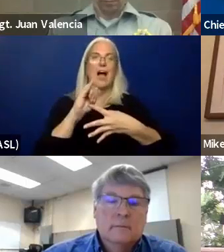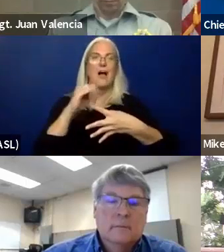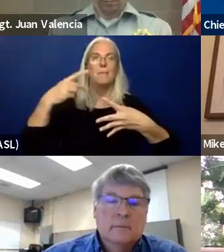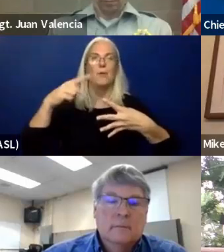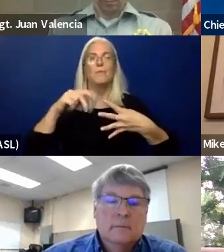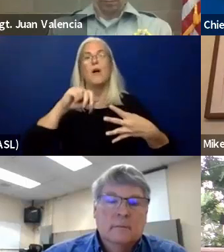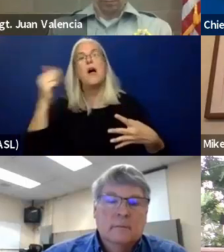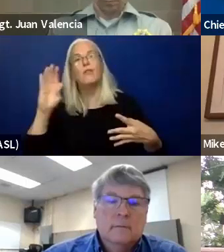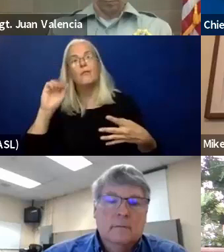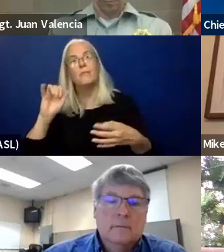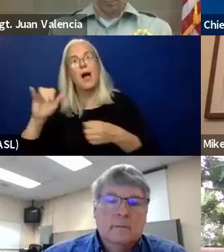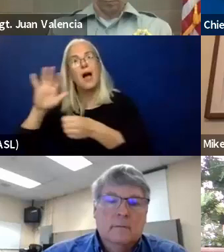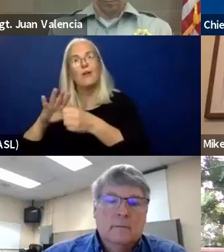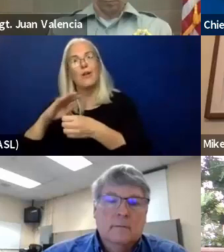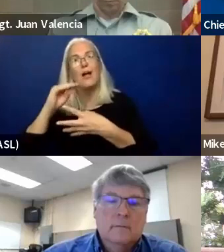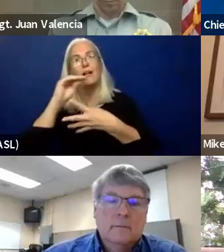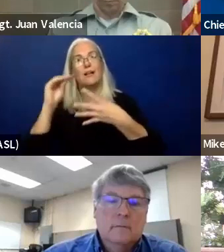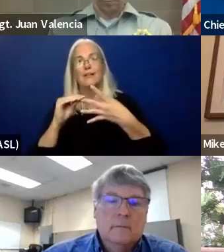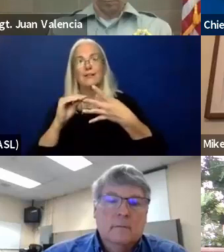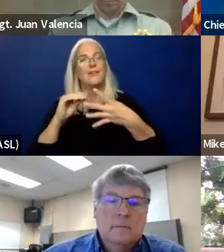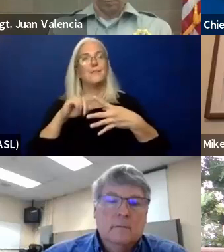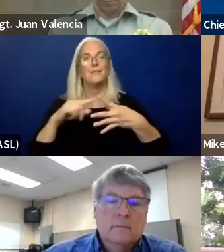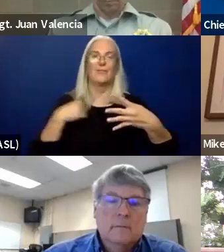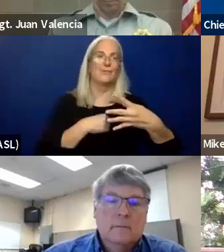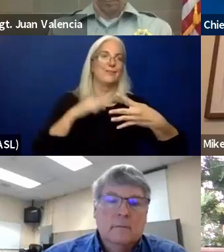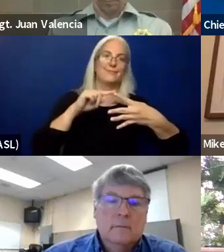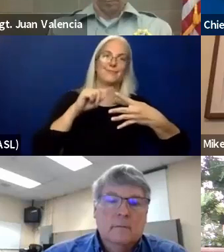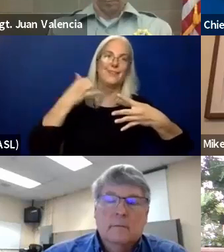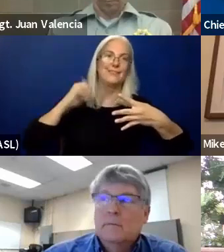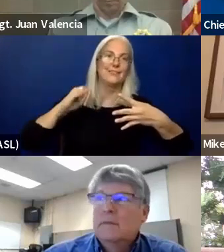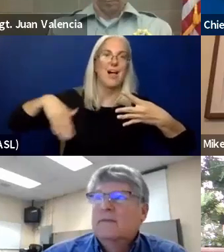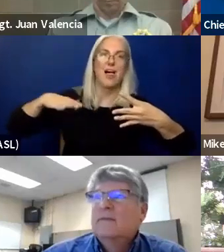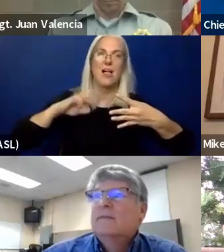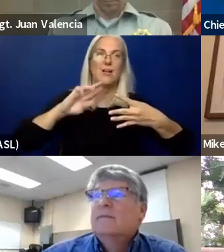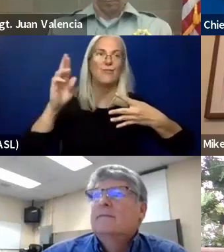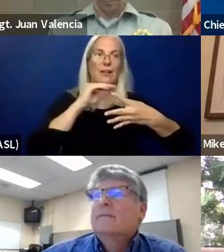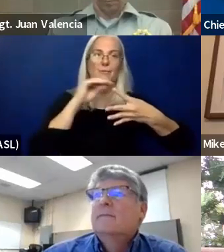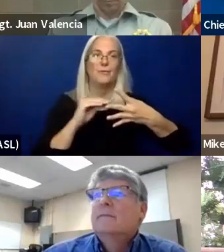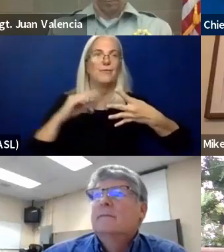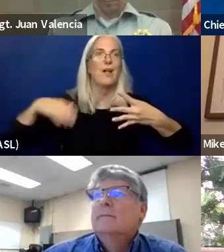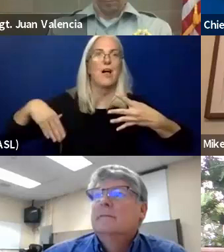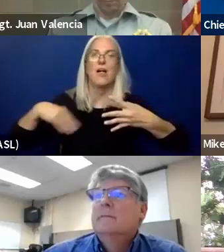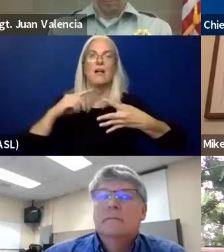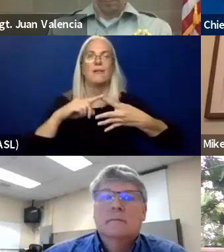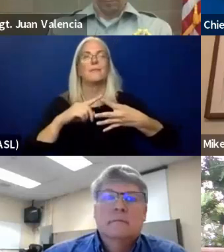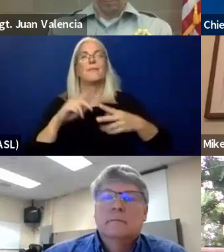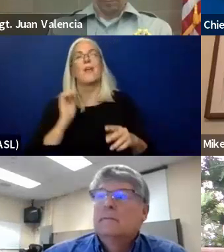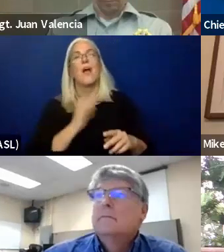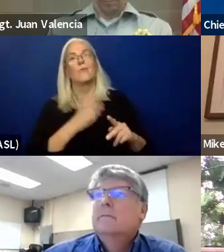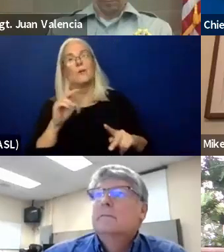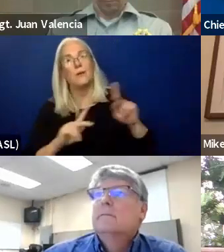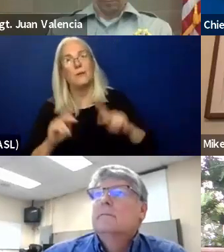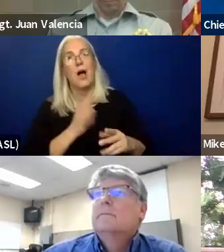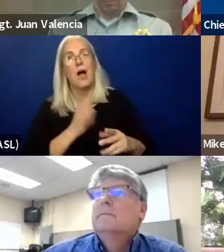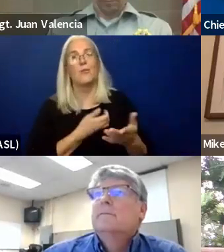little bit of work to do to bring that case rate down. Our population economy, which is primarily agricultural and